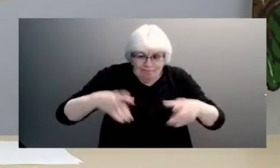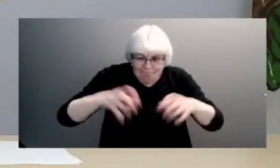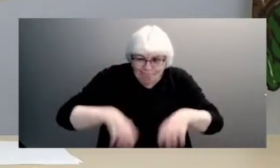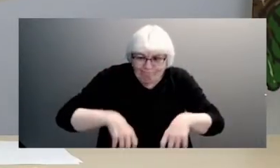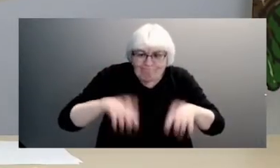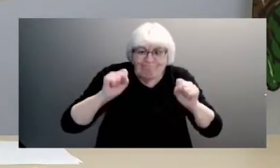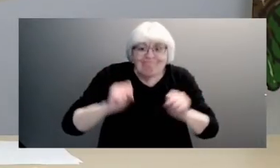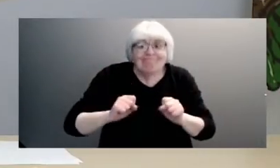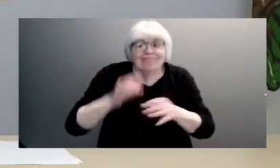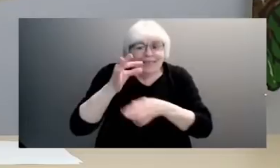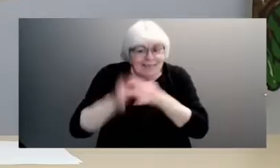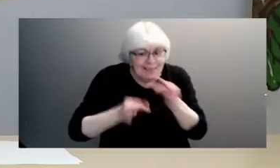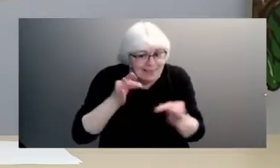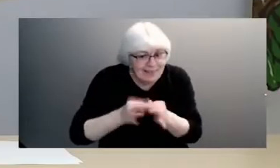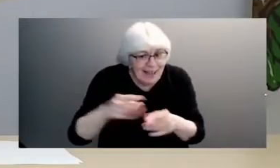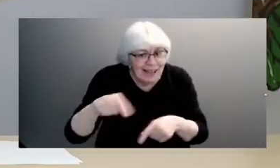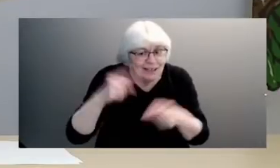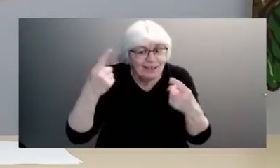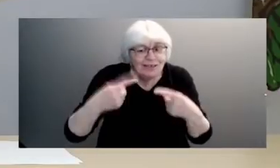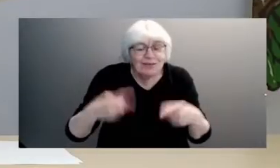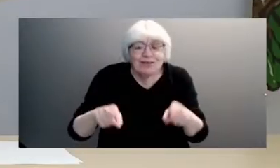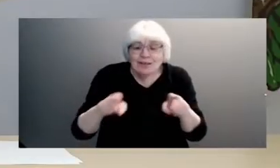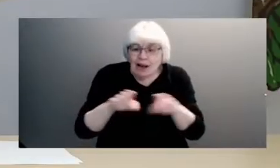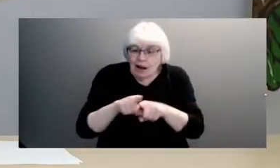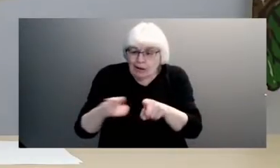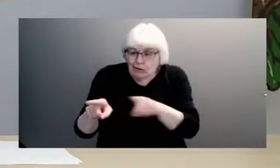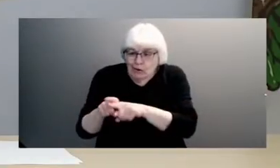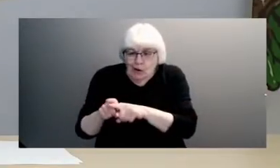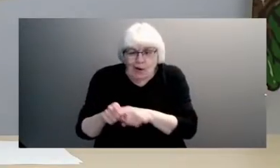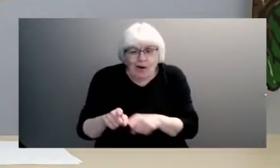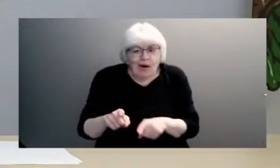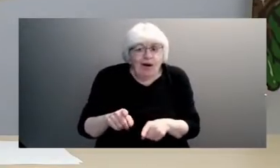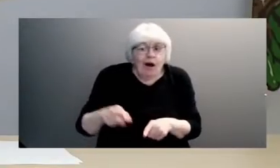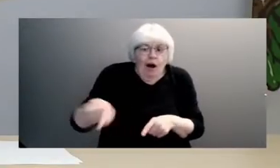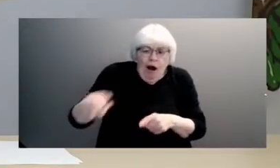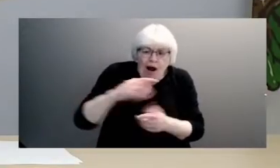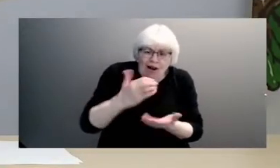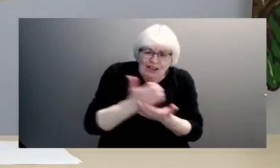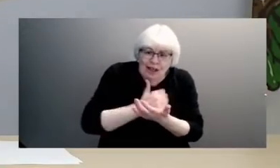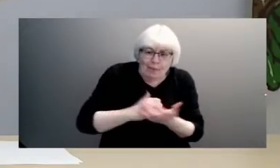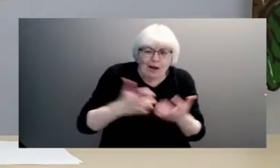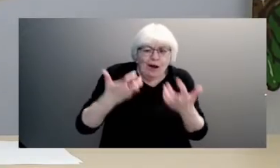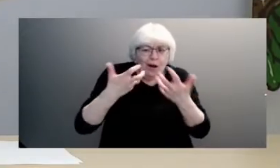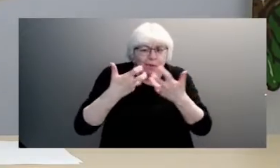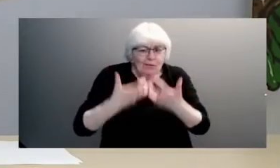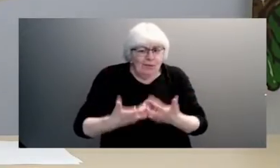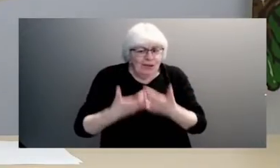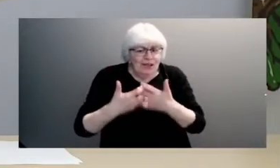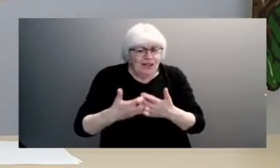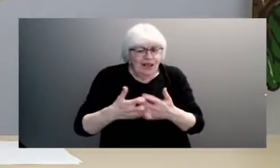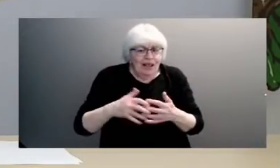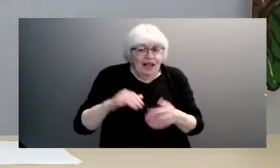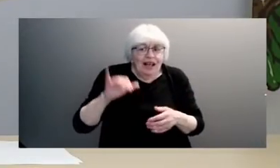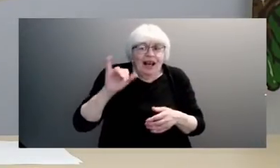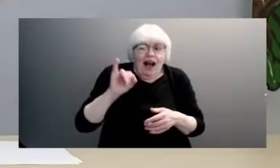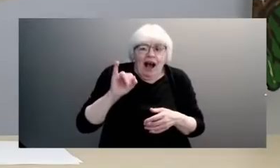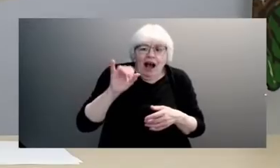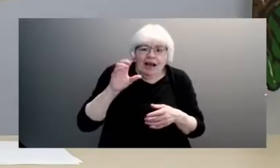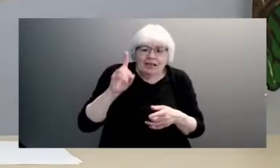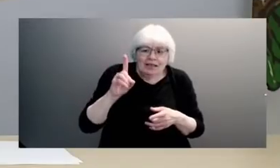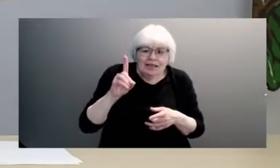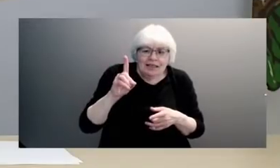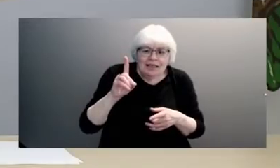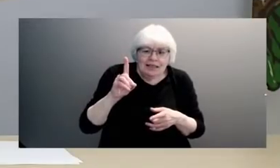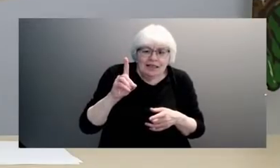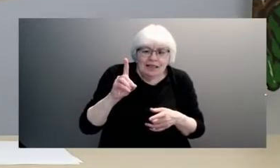others who can use ID Now machines. We have testing available 24 hours a day for in terms of our ID Now